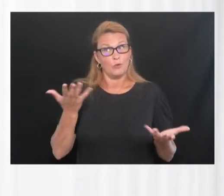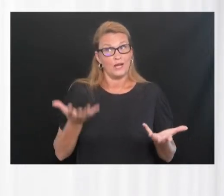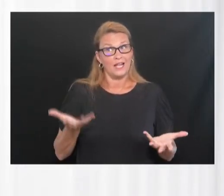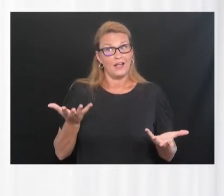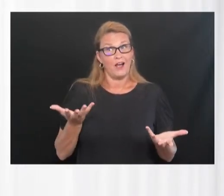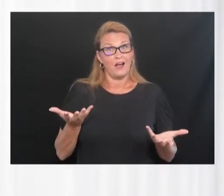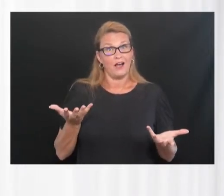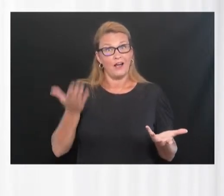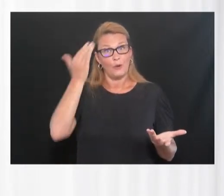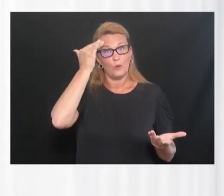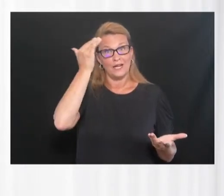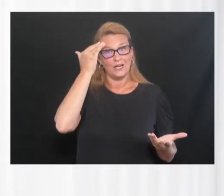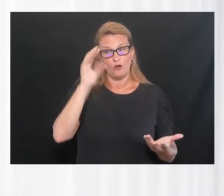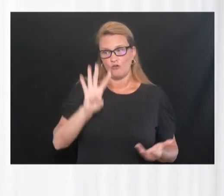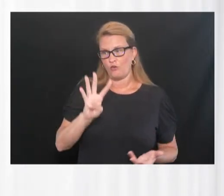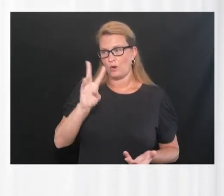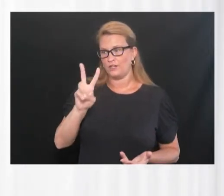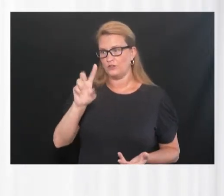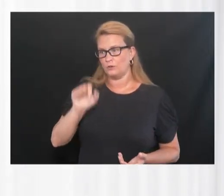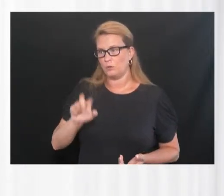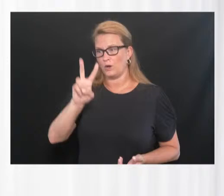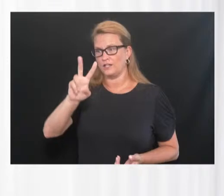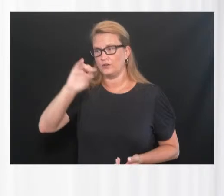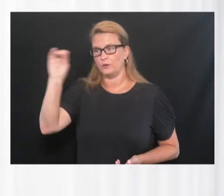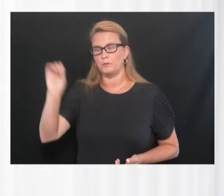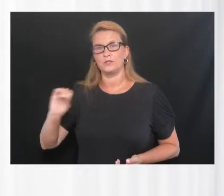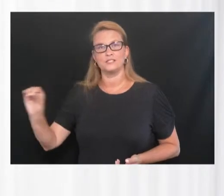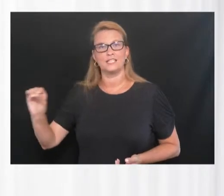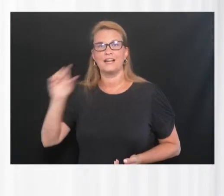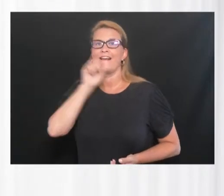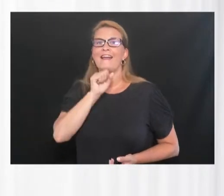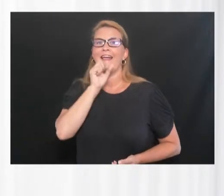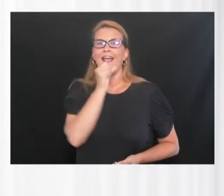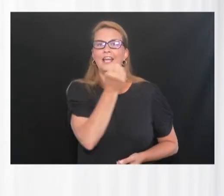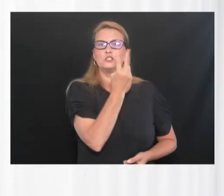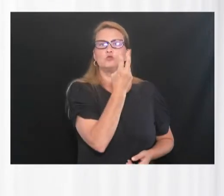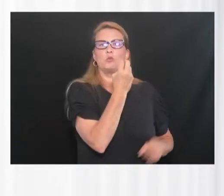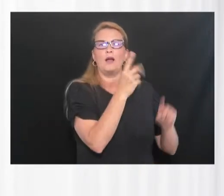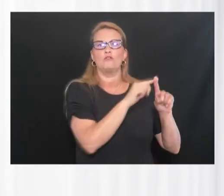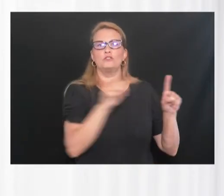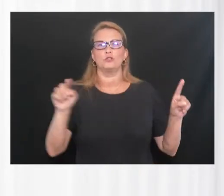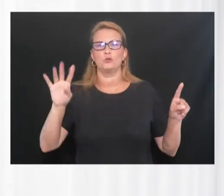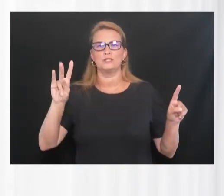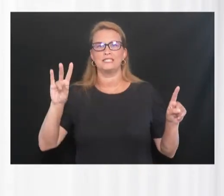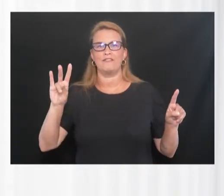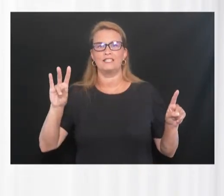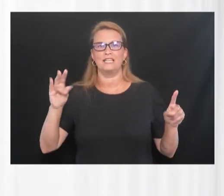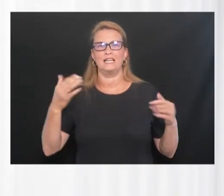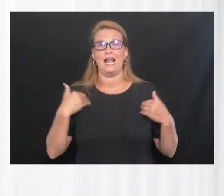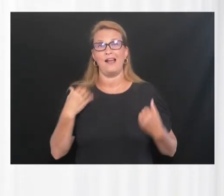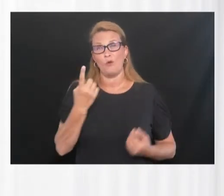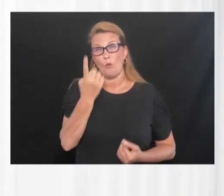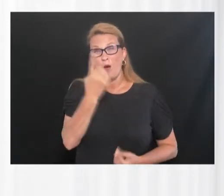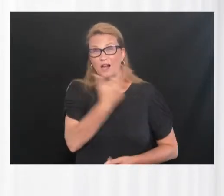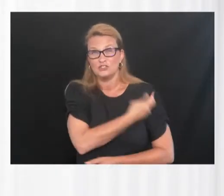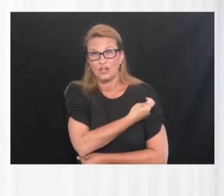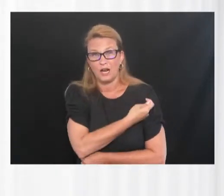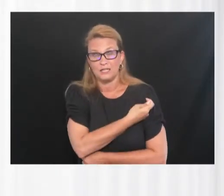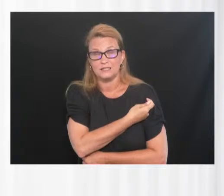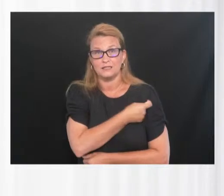only 42.2% of the people aged 12 to 17 have had one dose, and